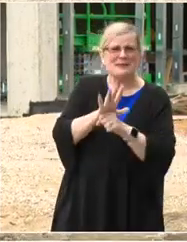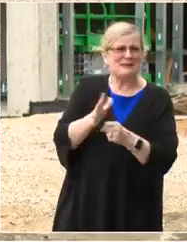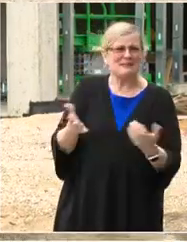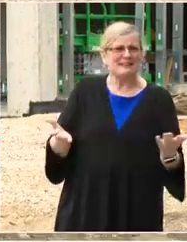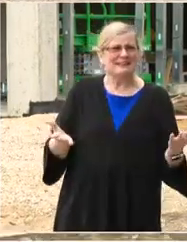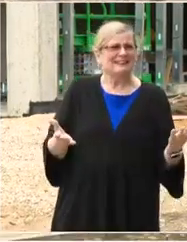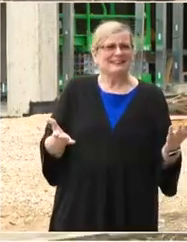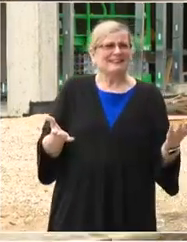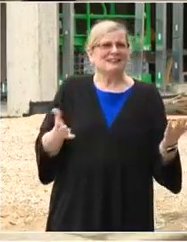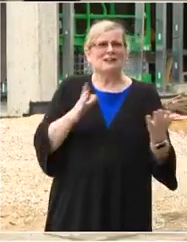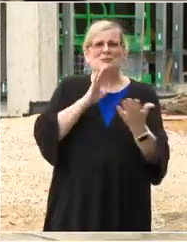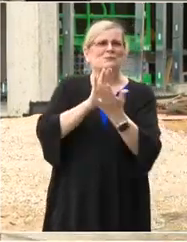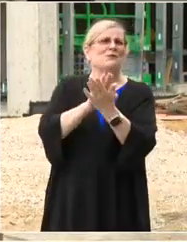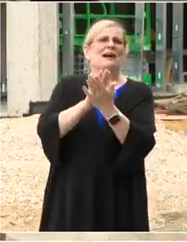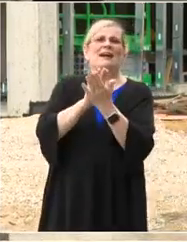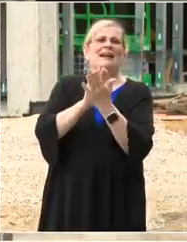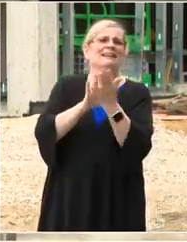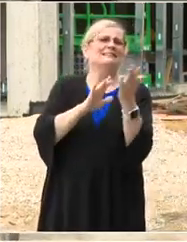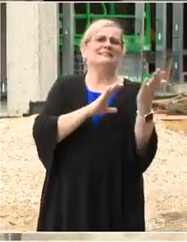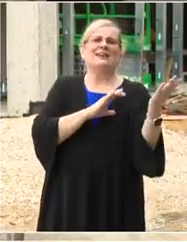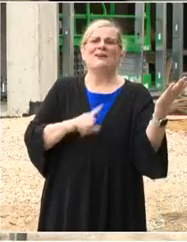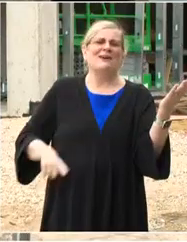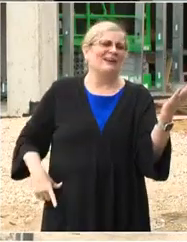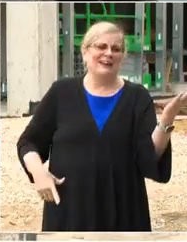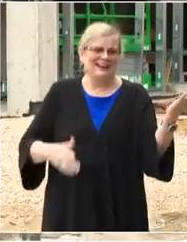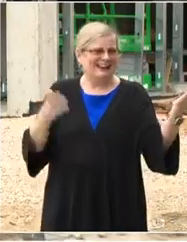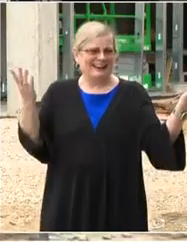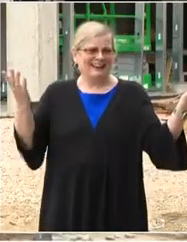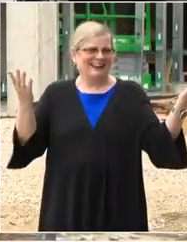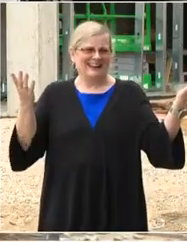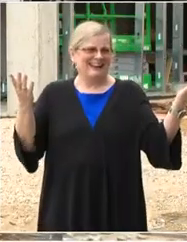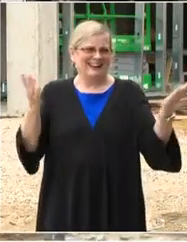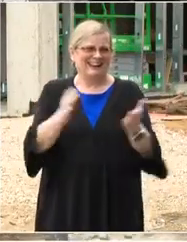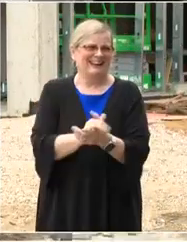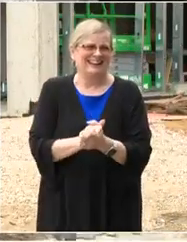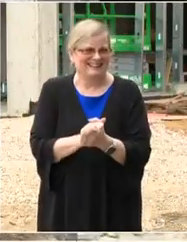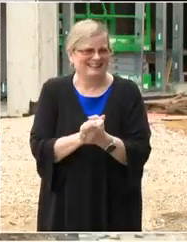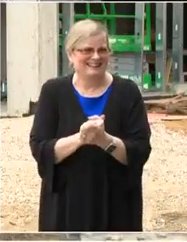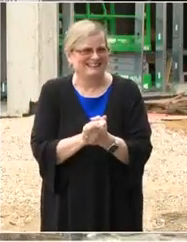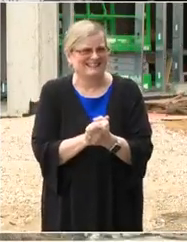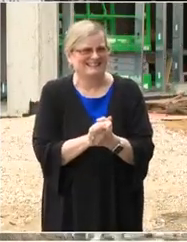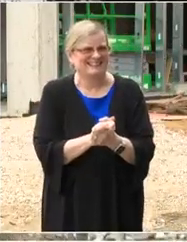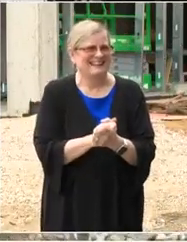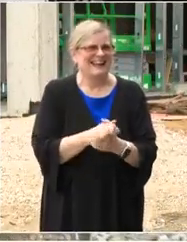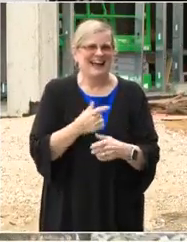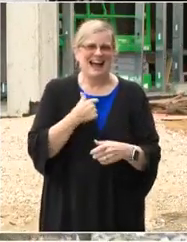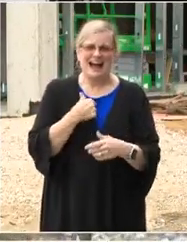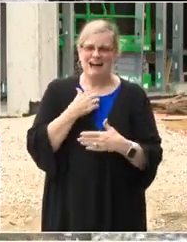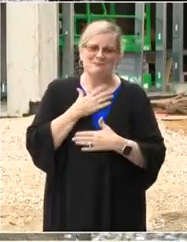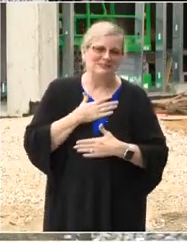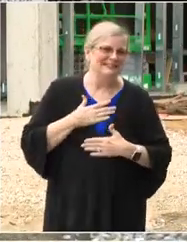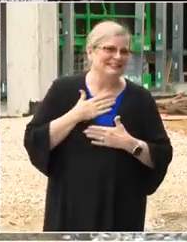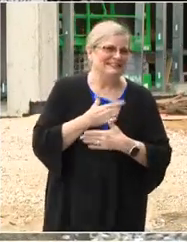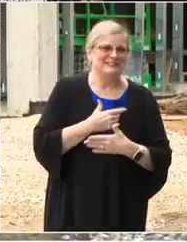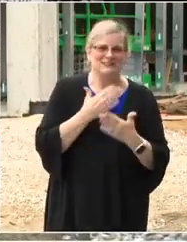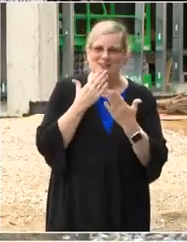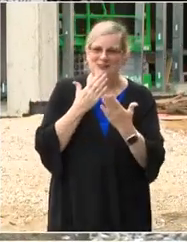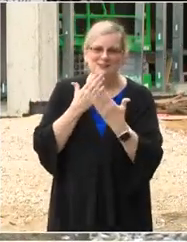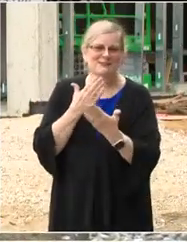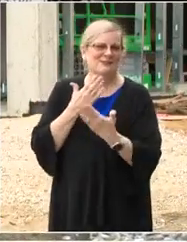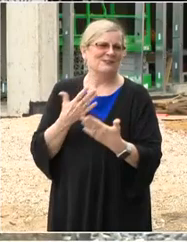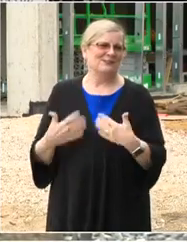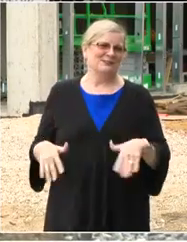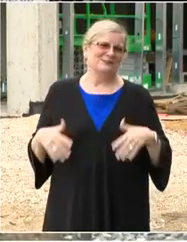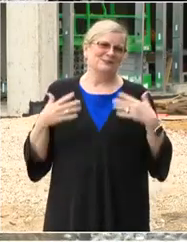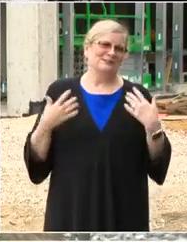that. So Mayor Bowser always reminds me to say my pleases and thank yous. So I'm going to do that today. I'm going to use that time. But before I get to that, I want to